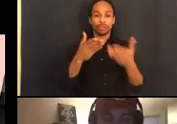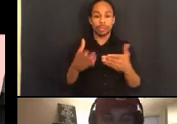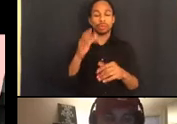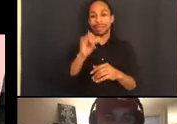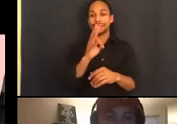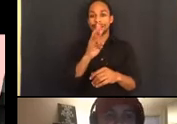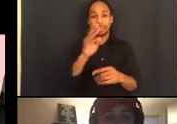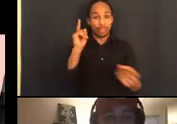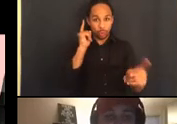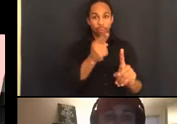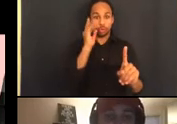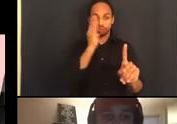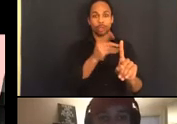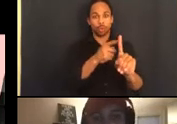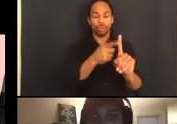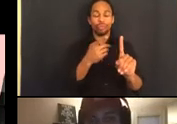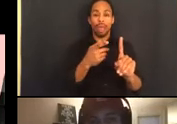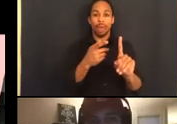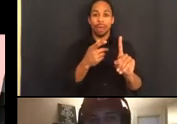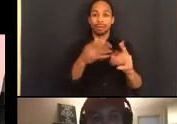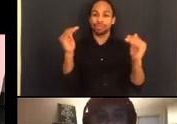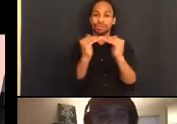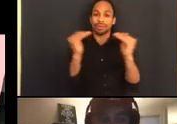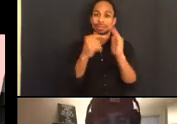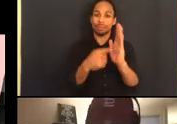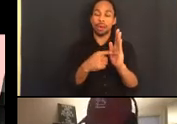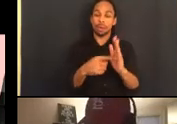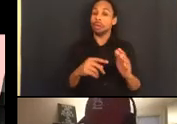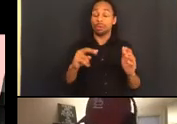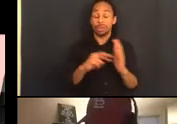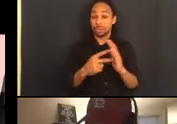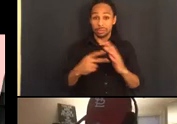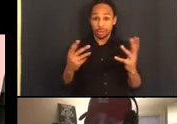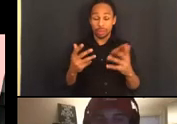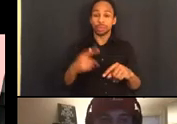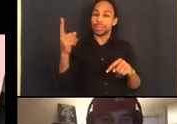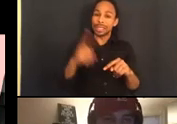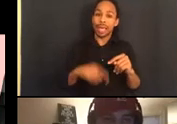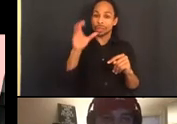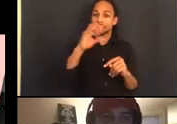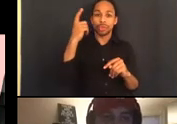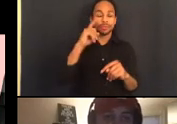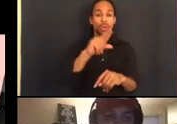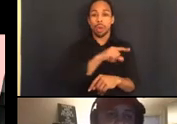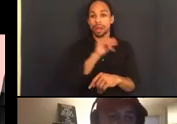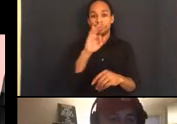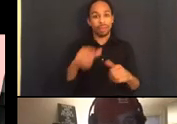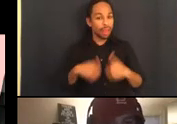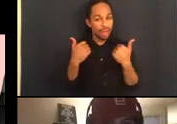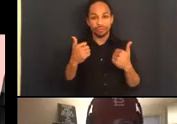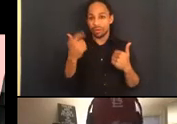model by talking about we can't search for quality of life for disabled people